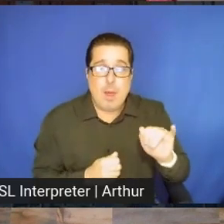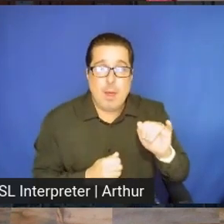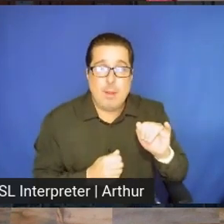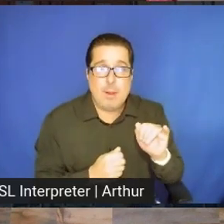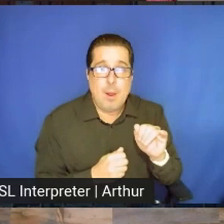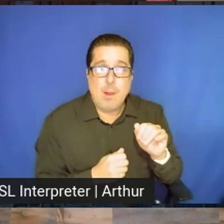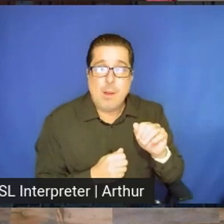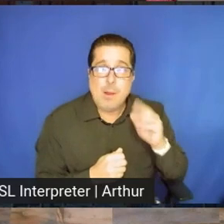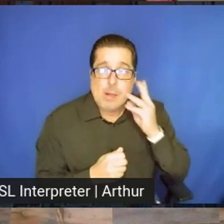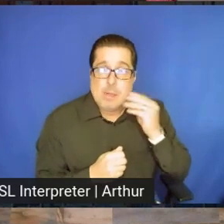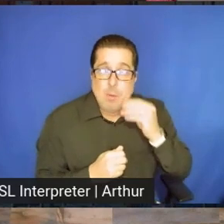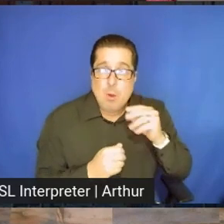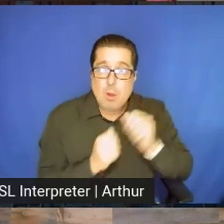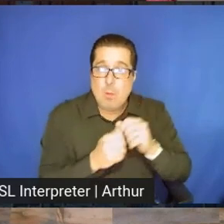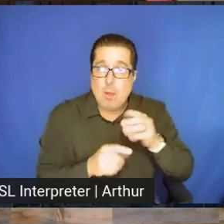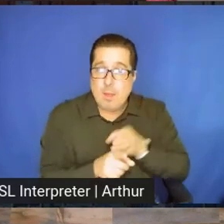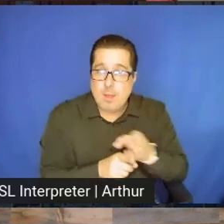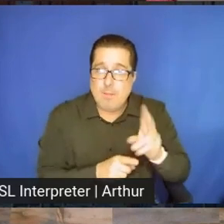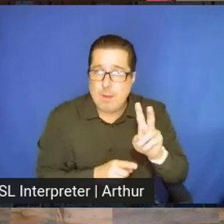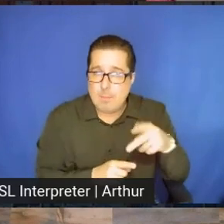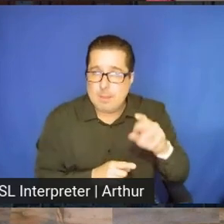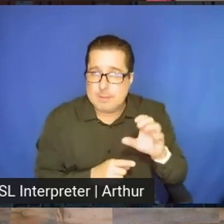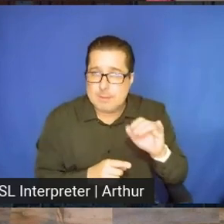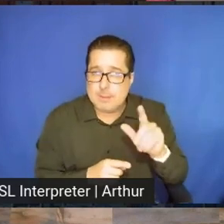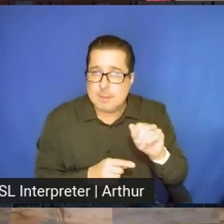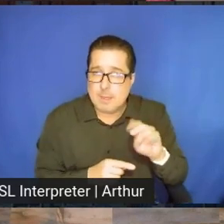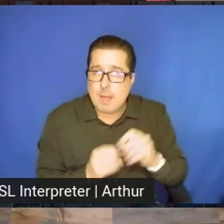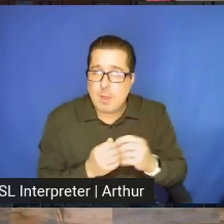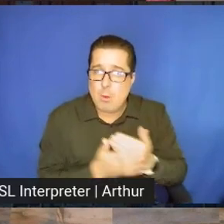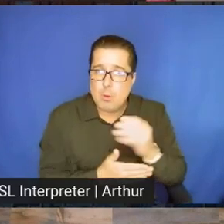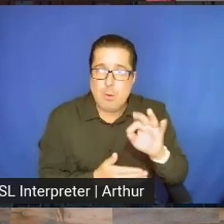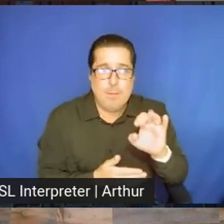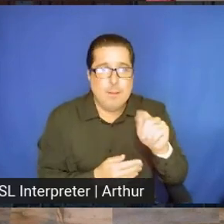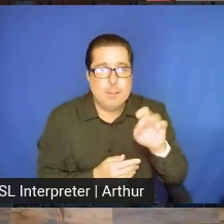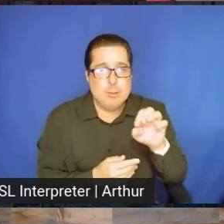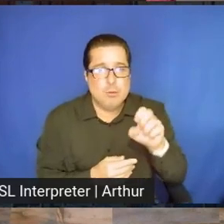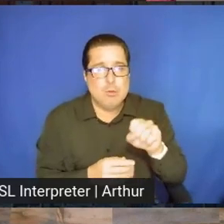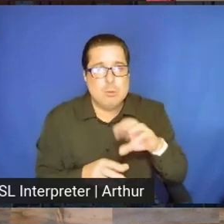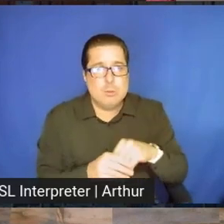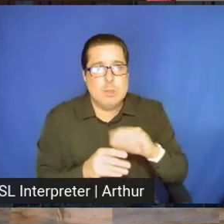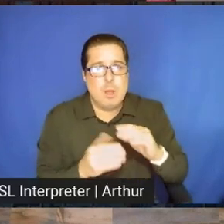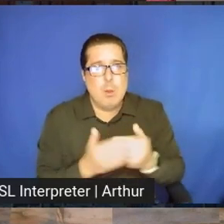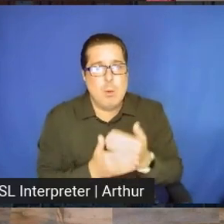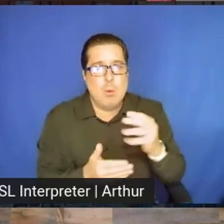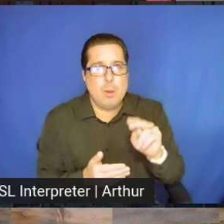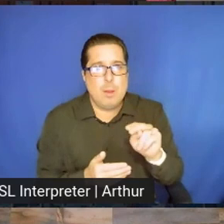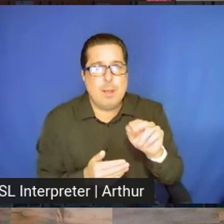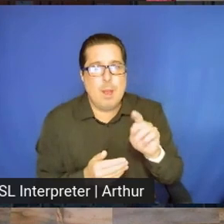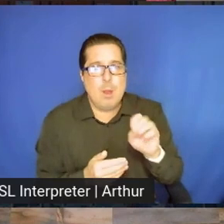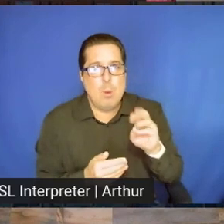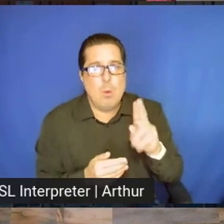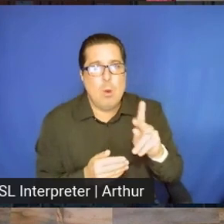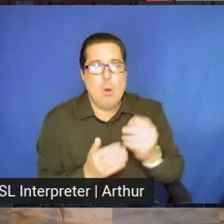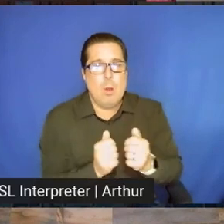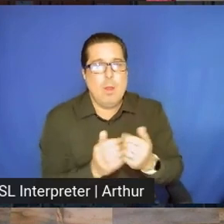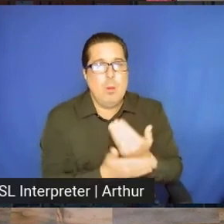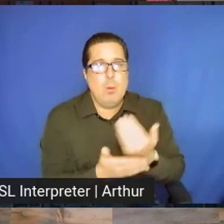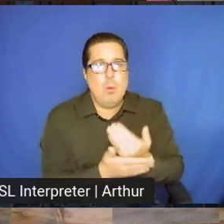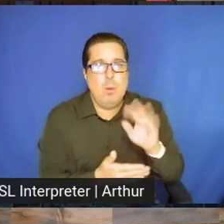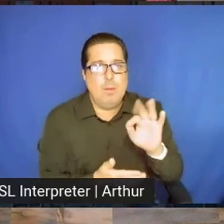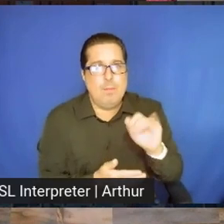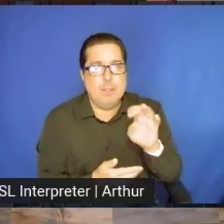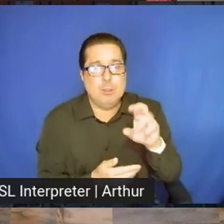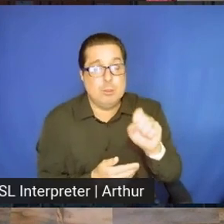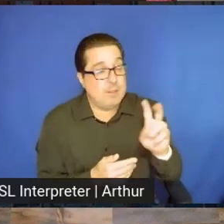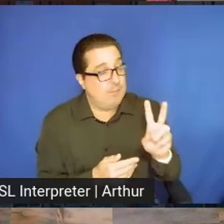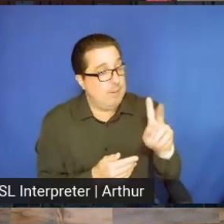along as VPC launches the new features, or the EC2 networking launches the new features. So VPC, we